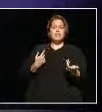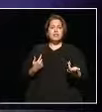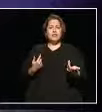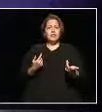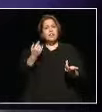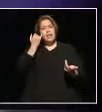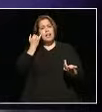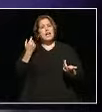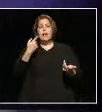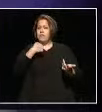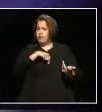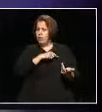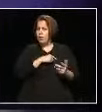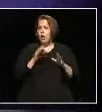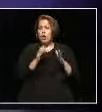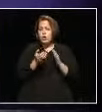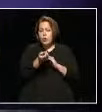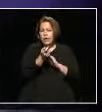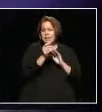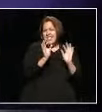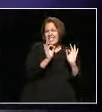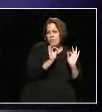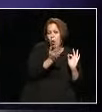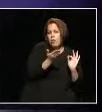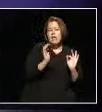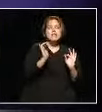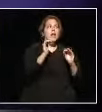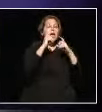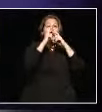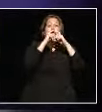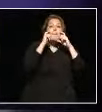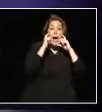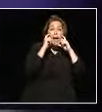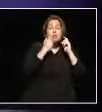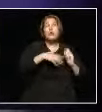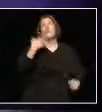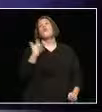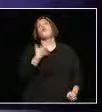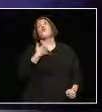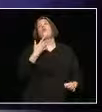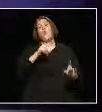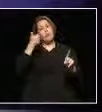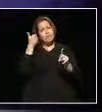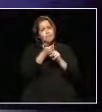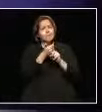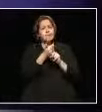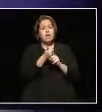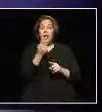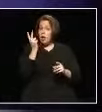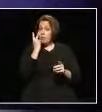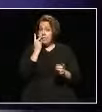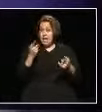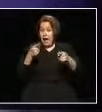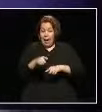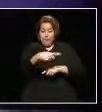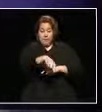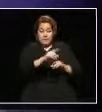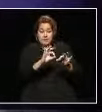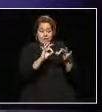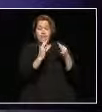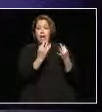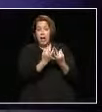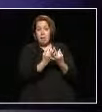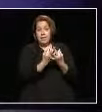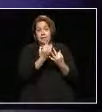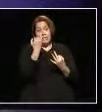are doing the small things like wearing masks, it can make a big difference. And we see what happens to families when